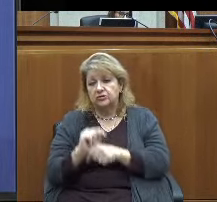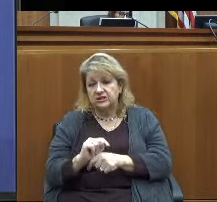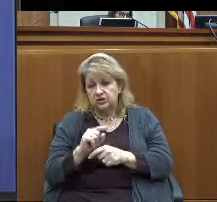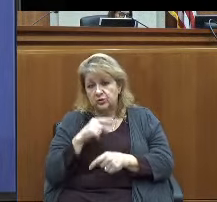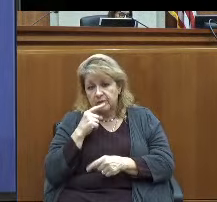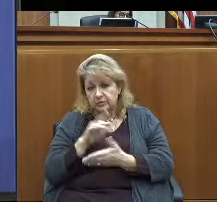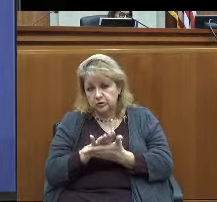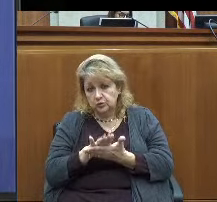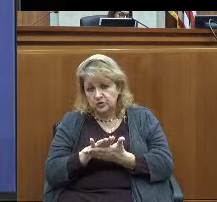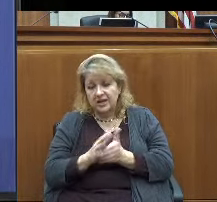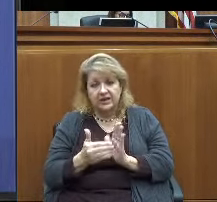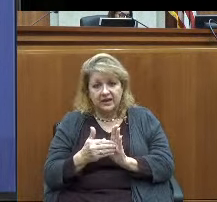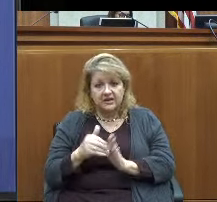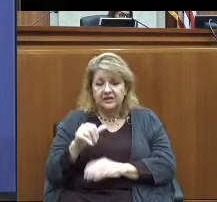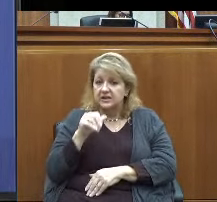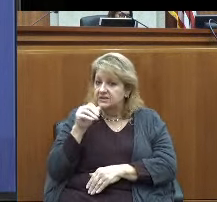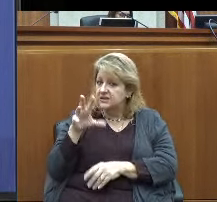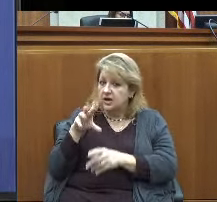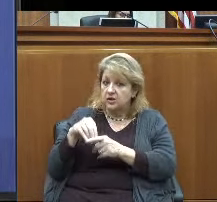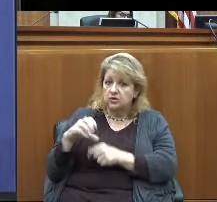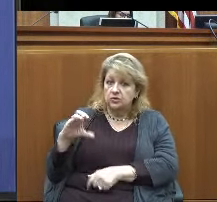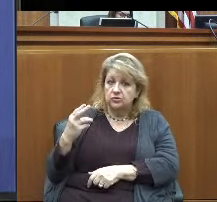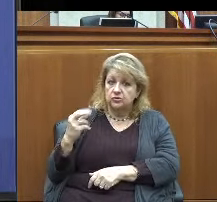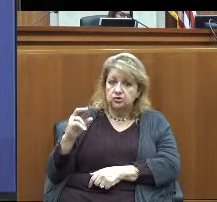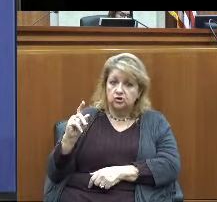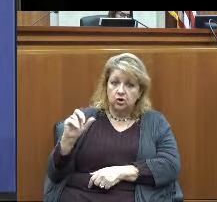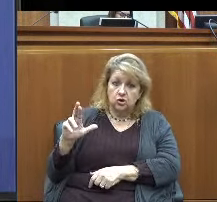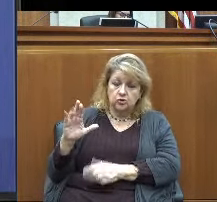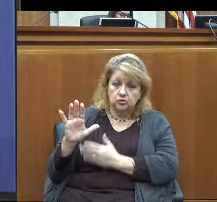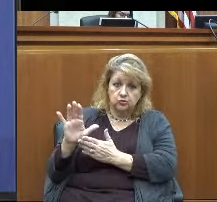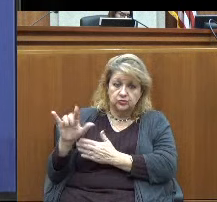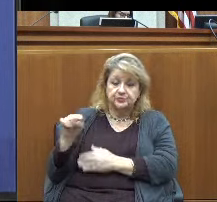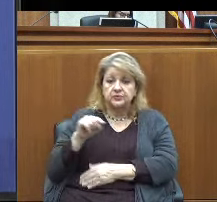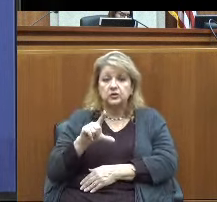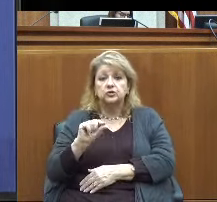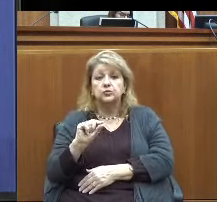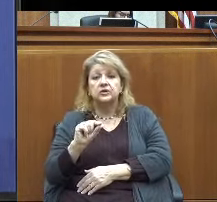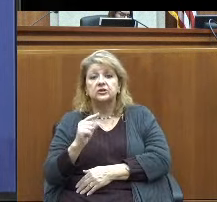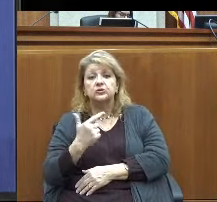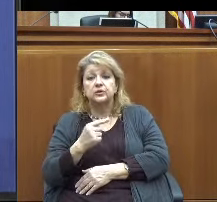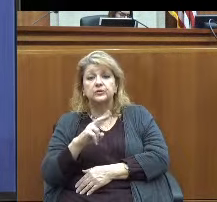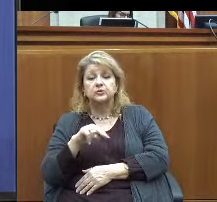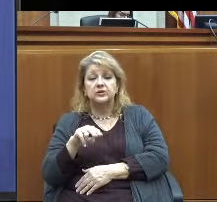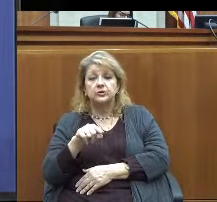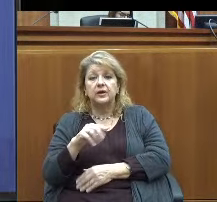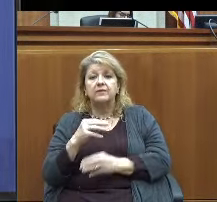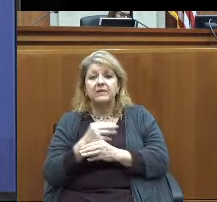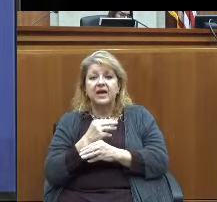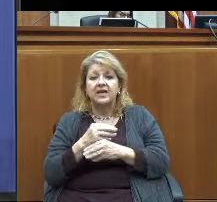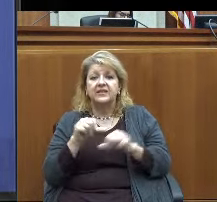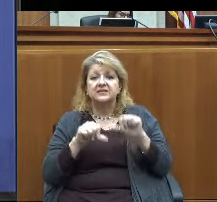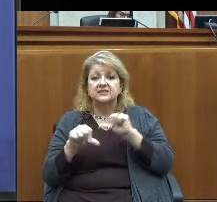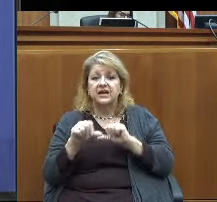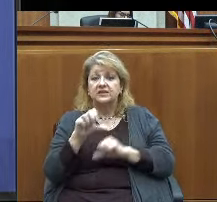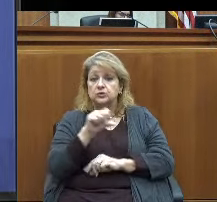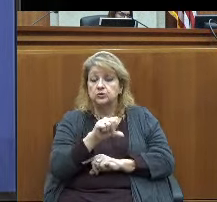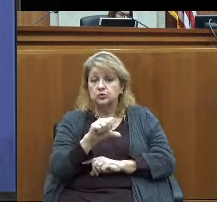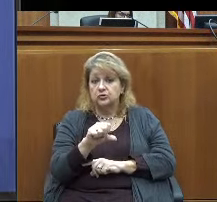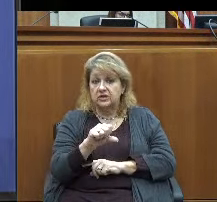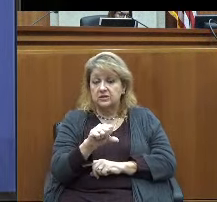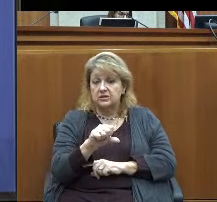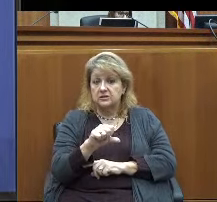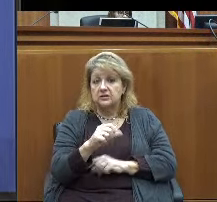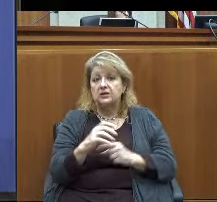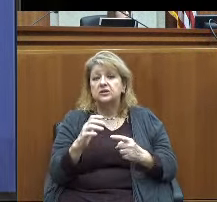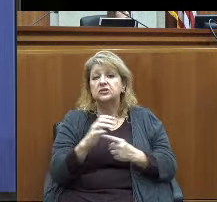public schools. Again, this data excludes charter schools. In 2021-2022, math, science, and social studies were